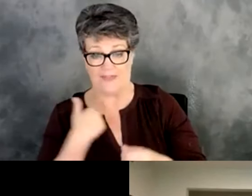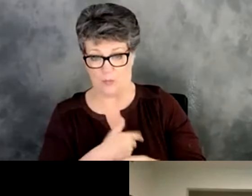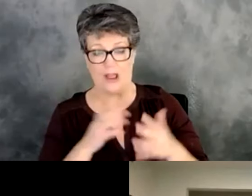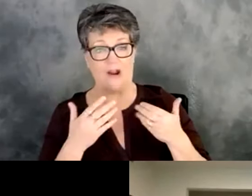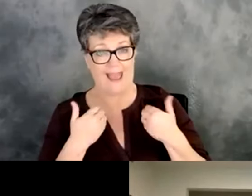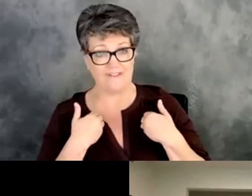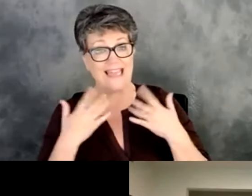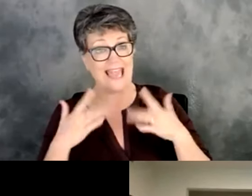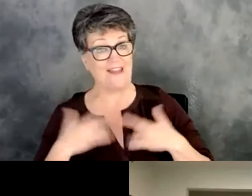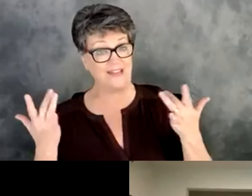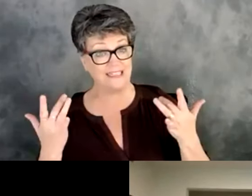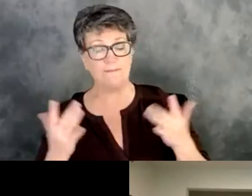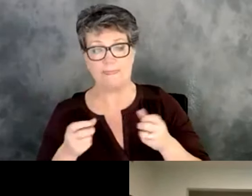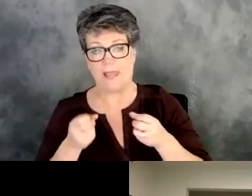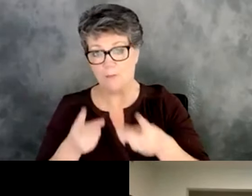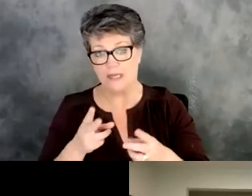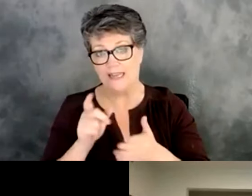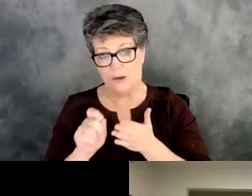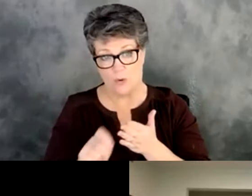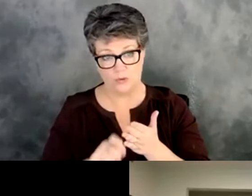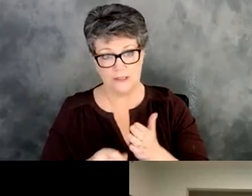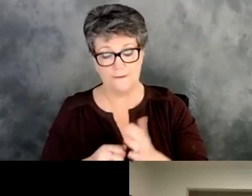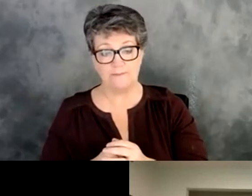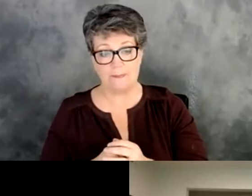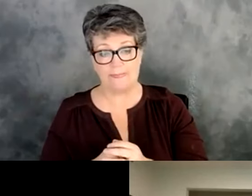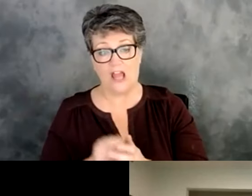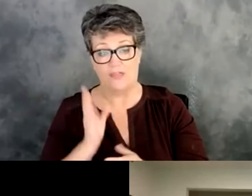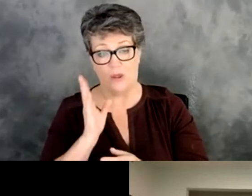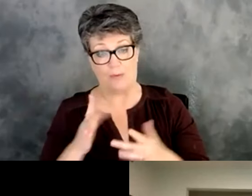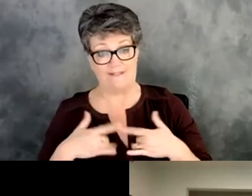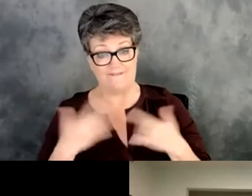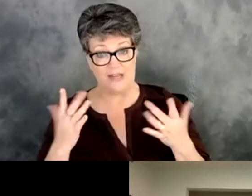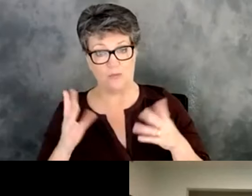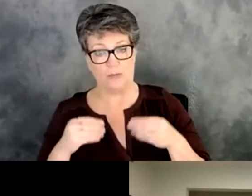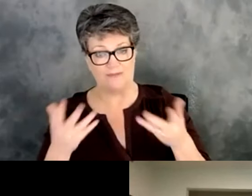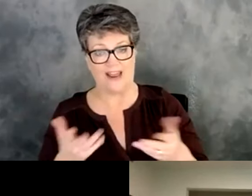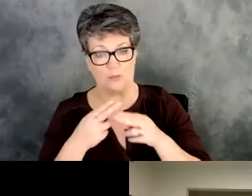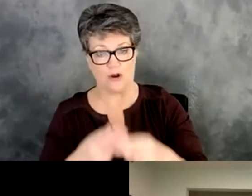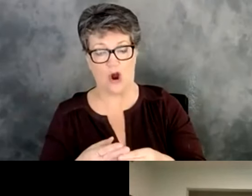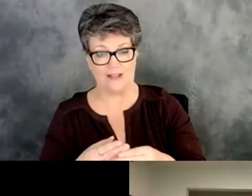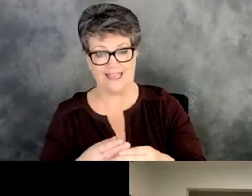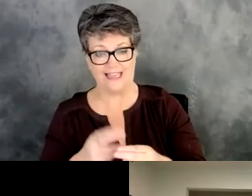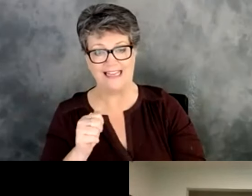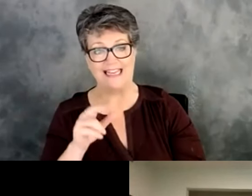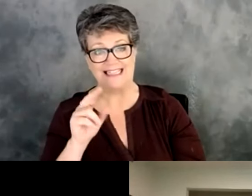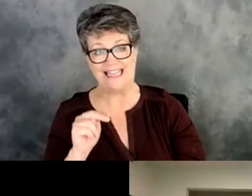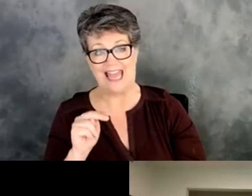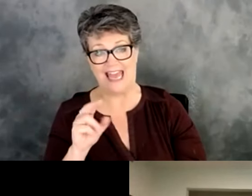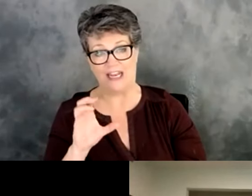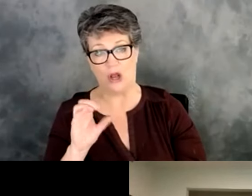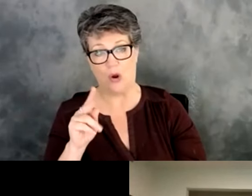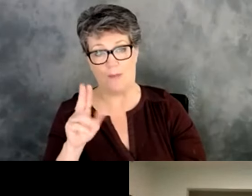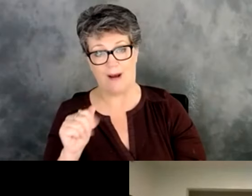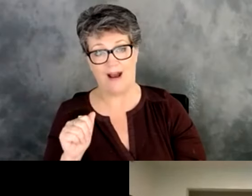an event. I put it in the notes, where we are going to be providing what we're calling Sankofa stories. And this